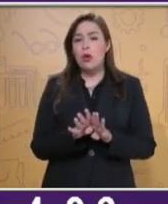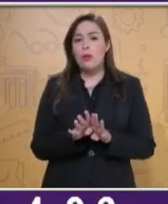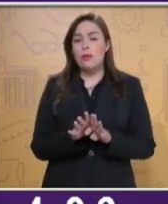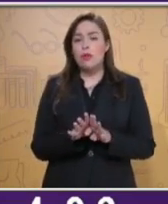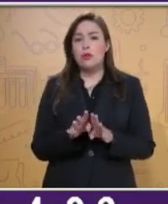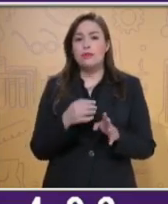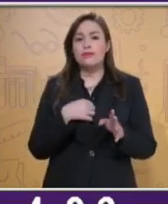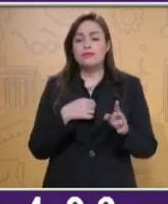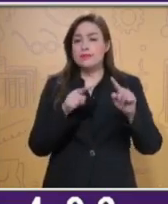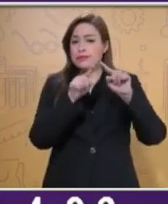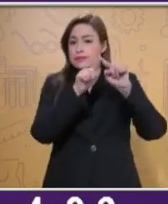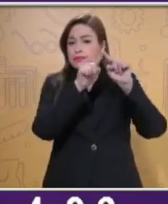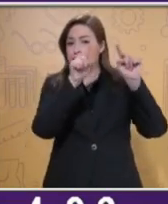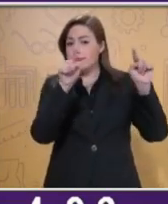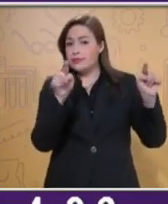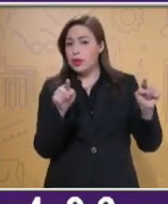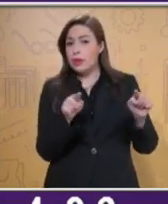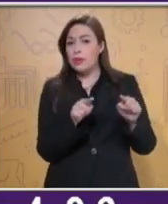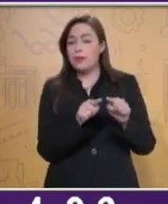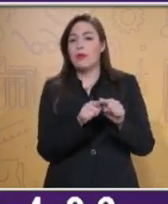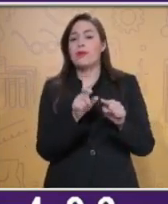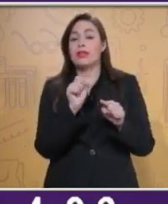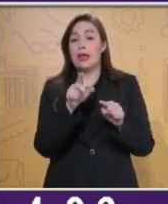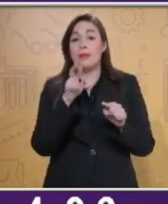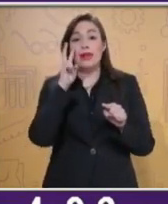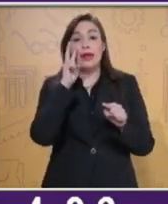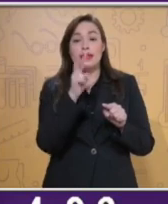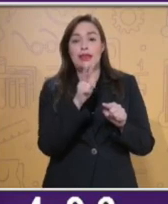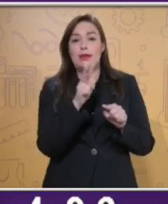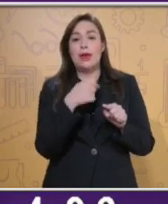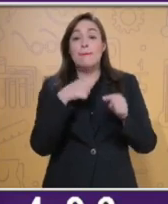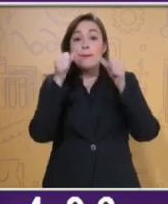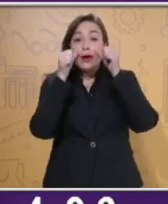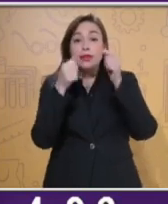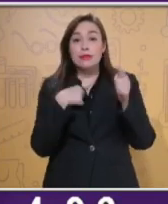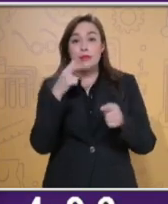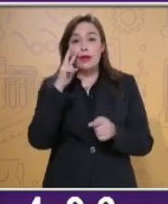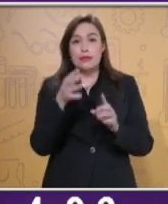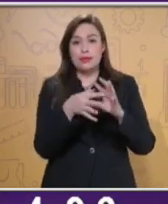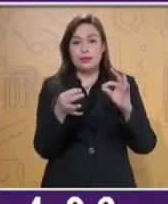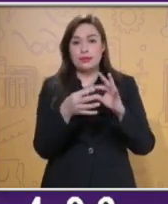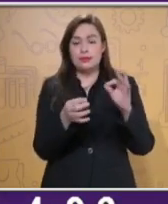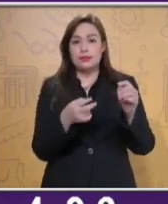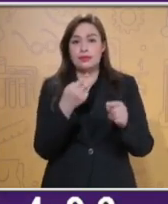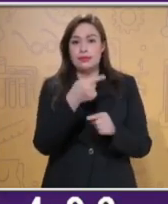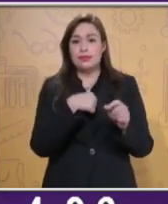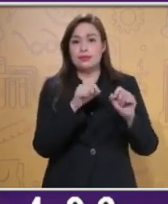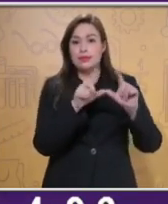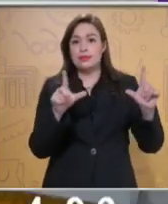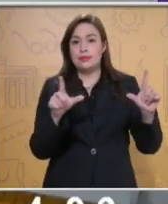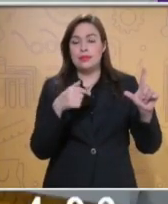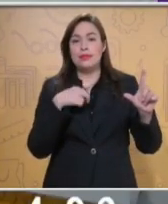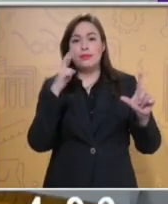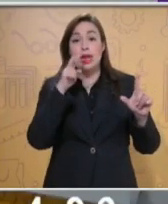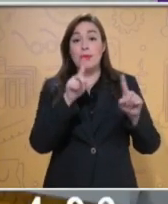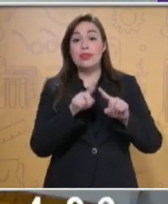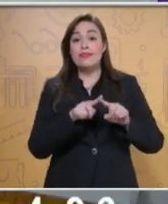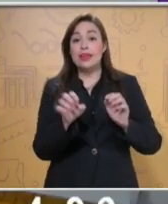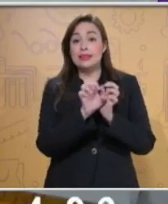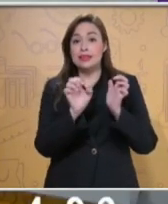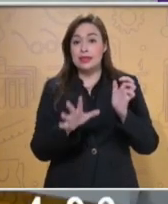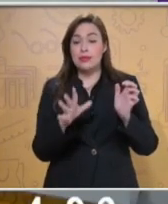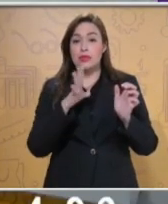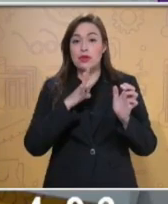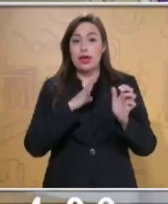a special bubble in zigzag shape. Okay, now pay attention please in the screen. We have different examples of